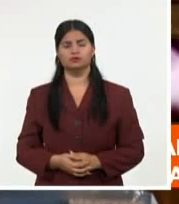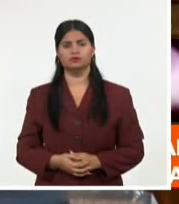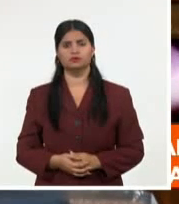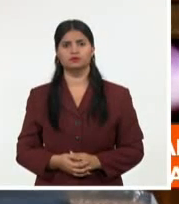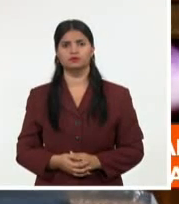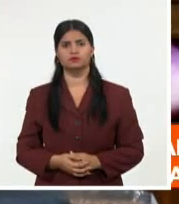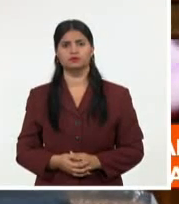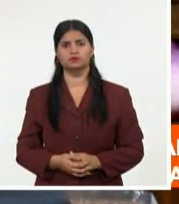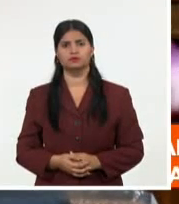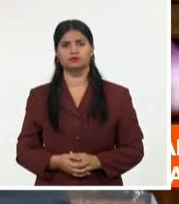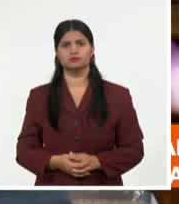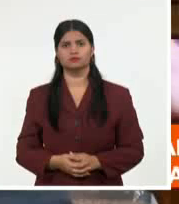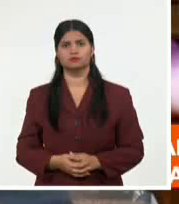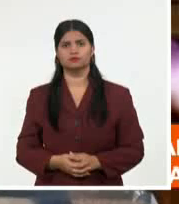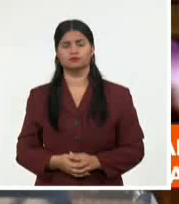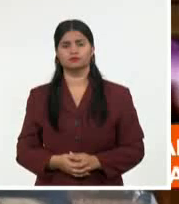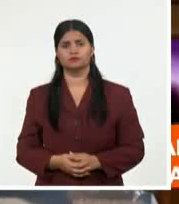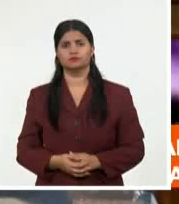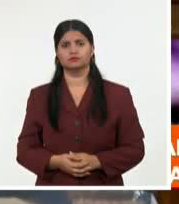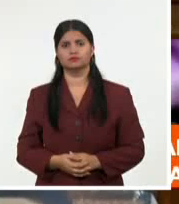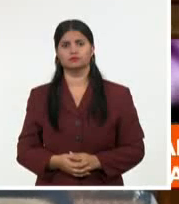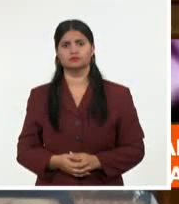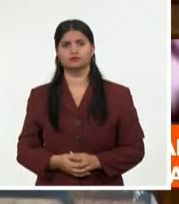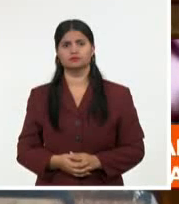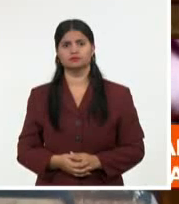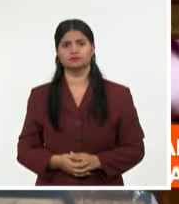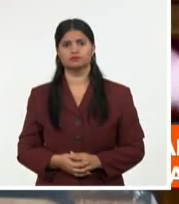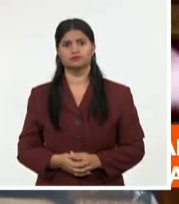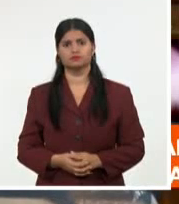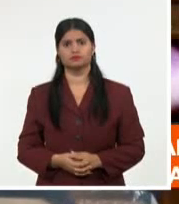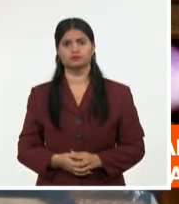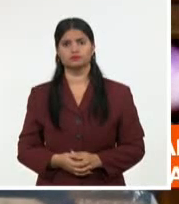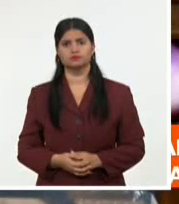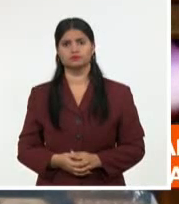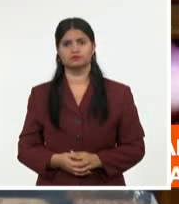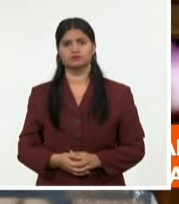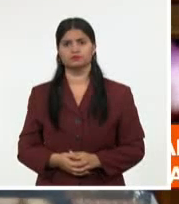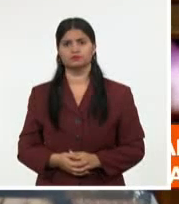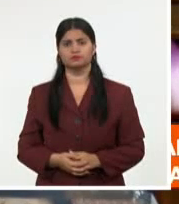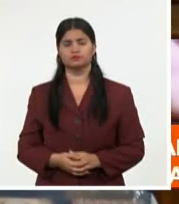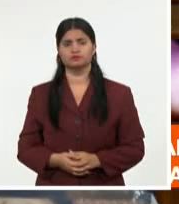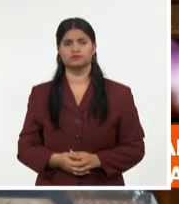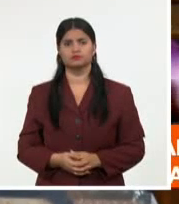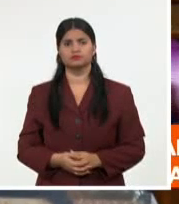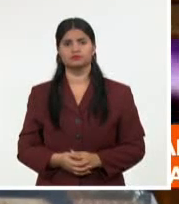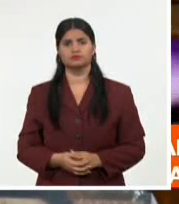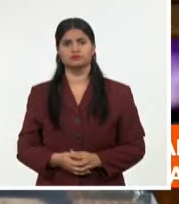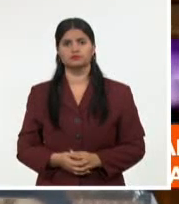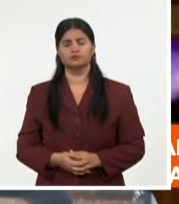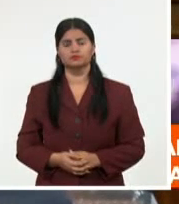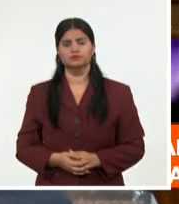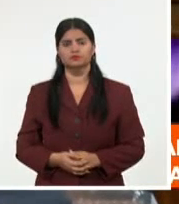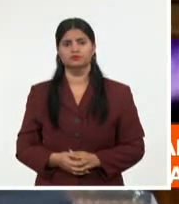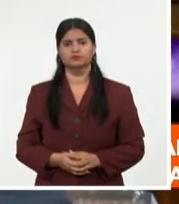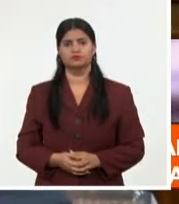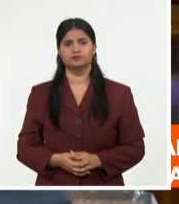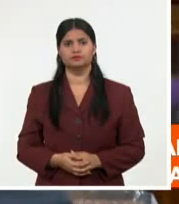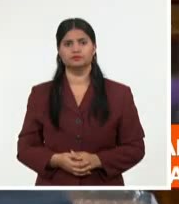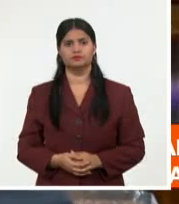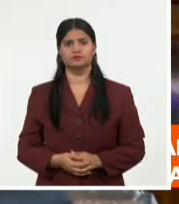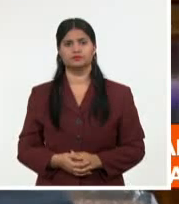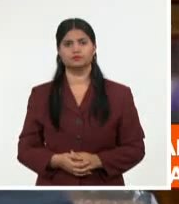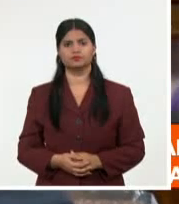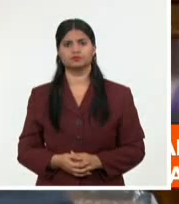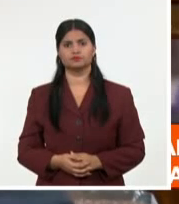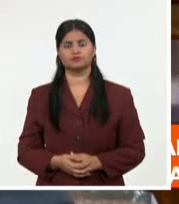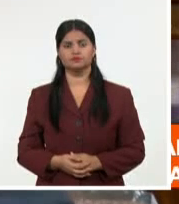hemisphere. And that also opened up paved the way for the rearrangement of relations by our country with